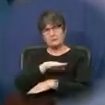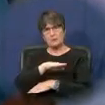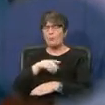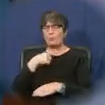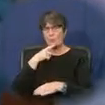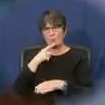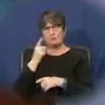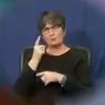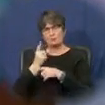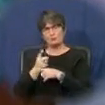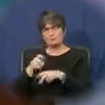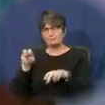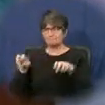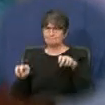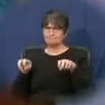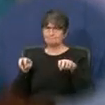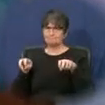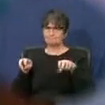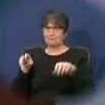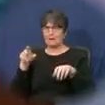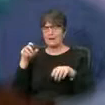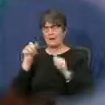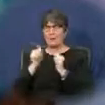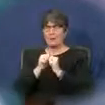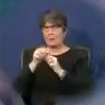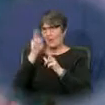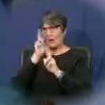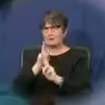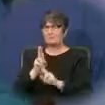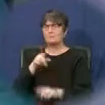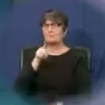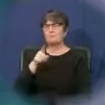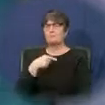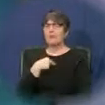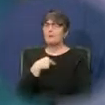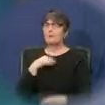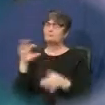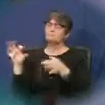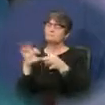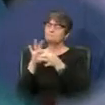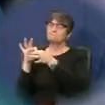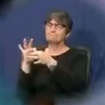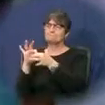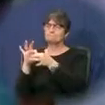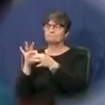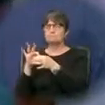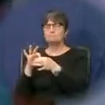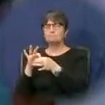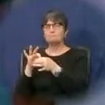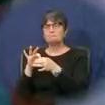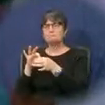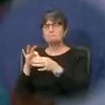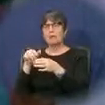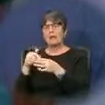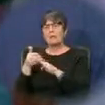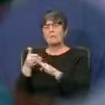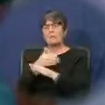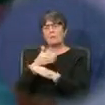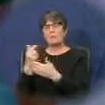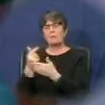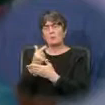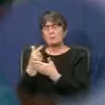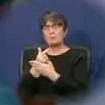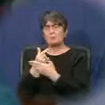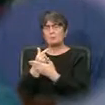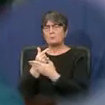in places of honor. Now, just a little bit of a context, we can think it was not too long before this morning's gospel